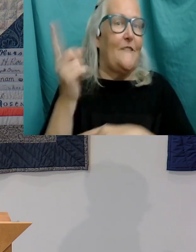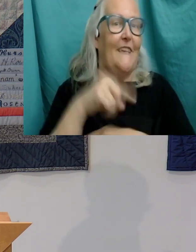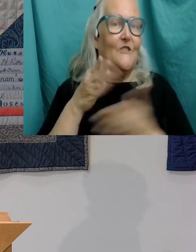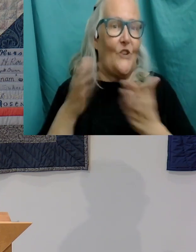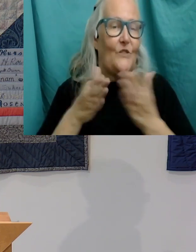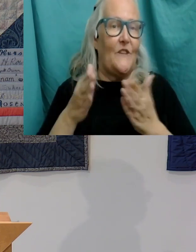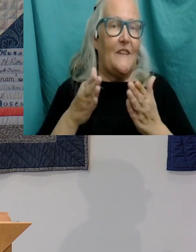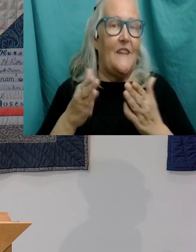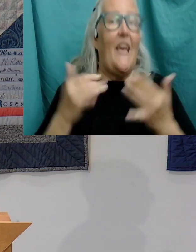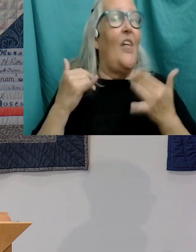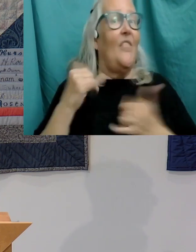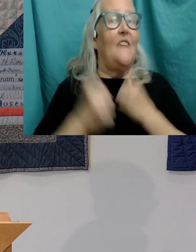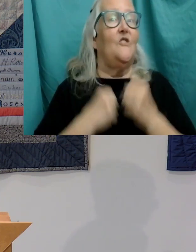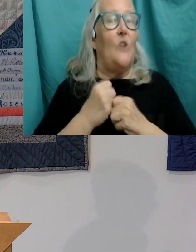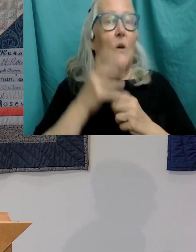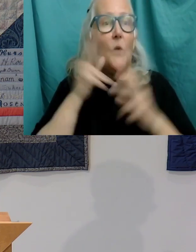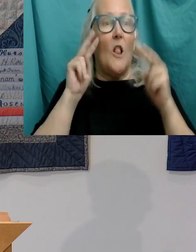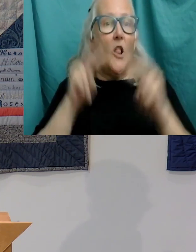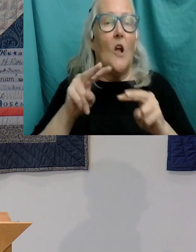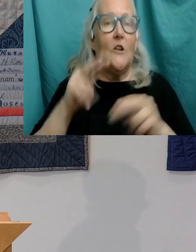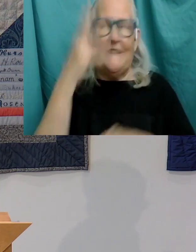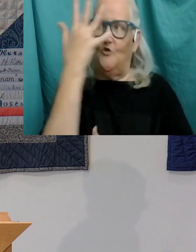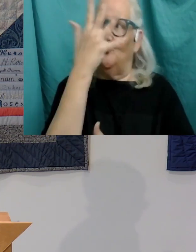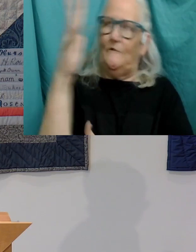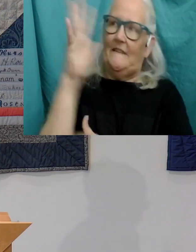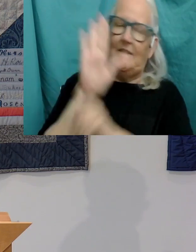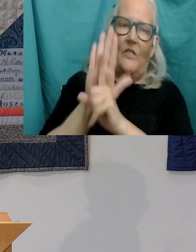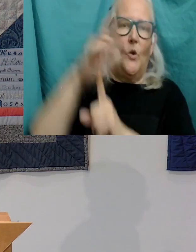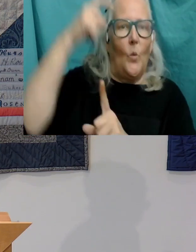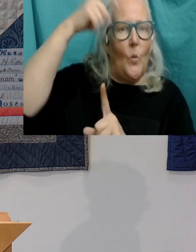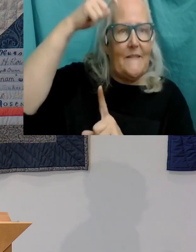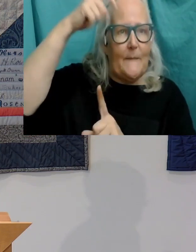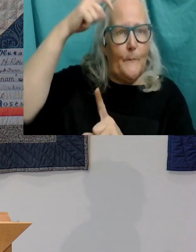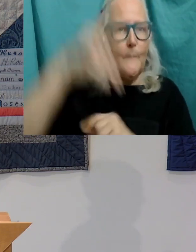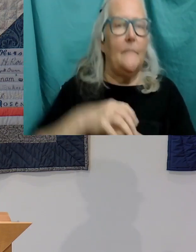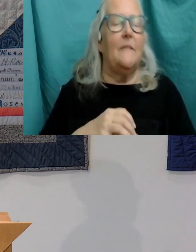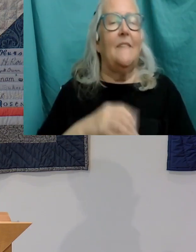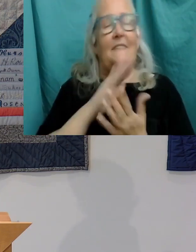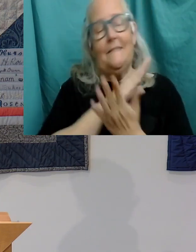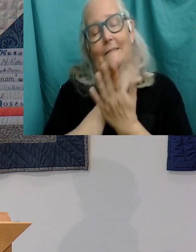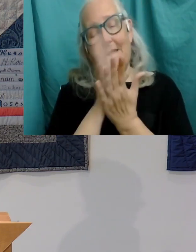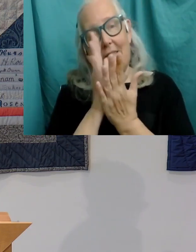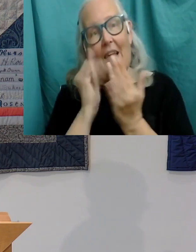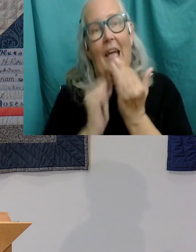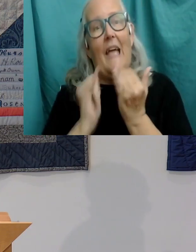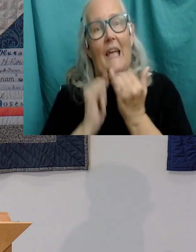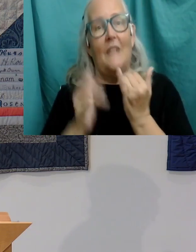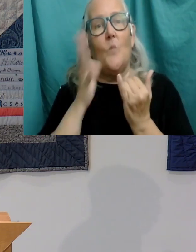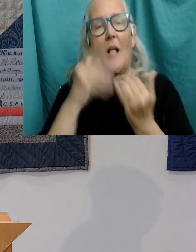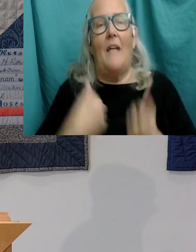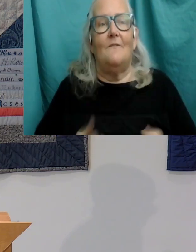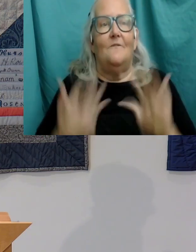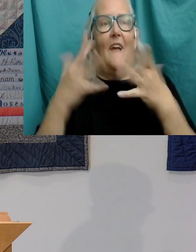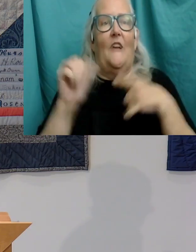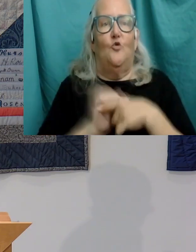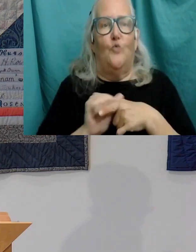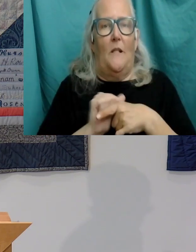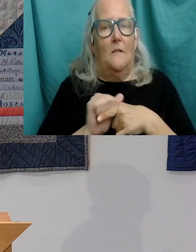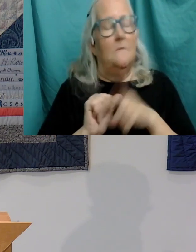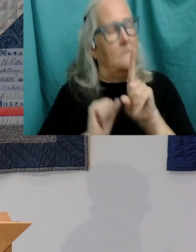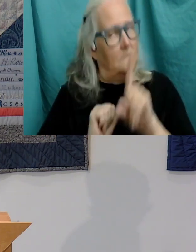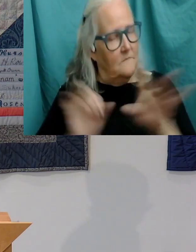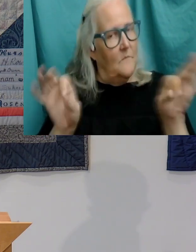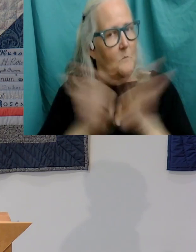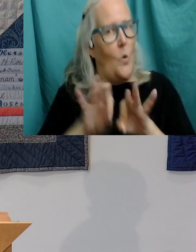year will be about the wisdom of trees. Toward the very end of that service, we will have a fire drill. Very important for us to do